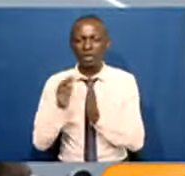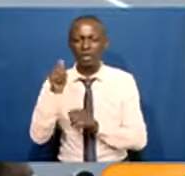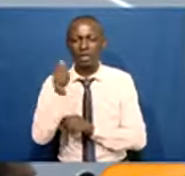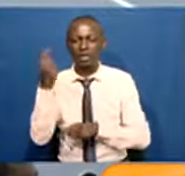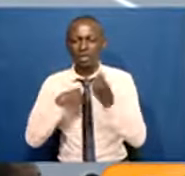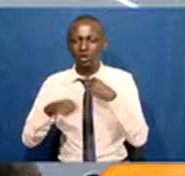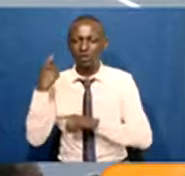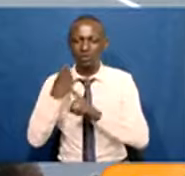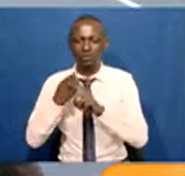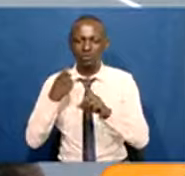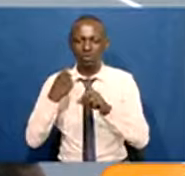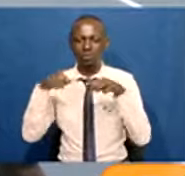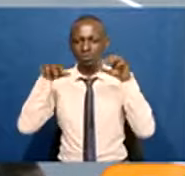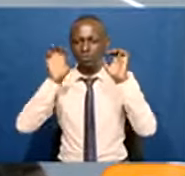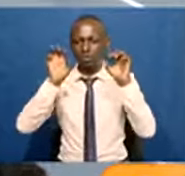of Ethiopia.